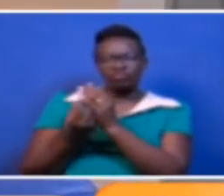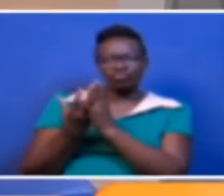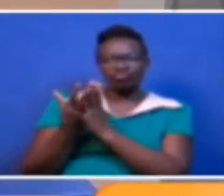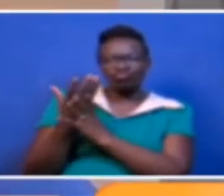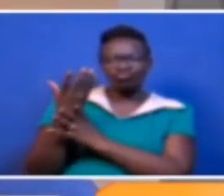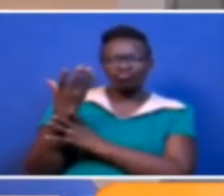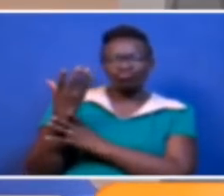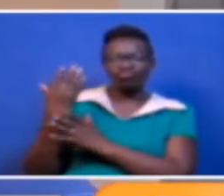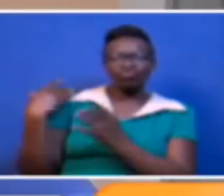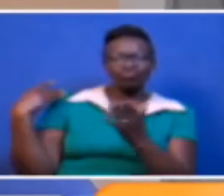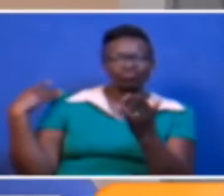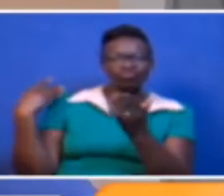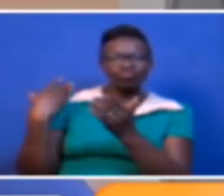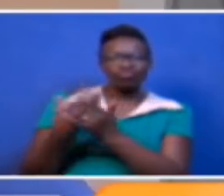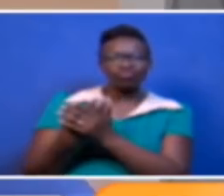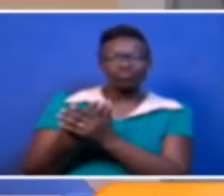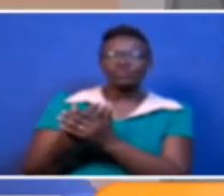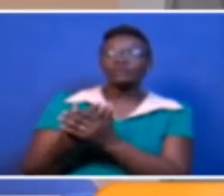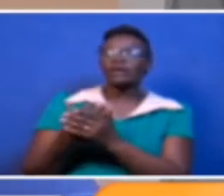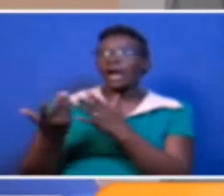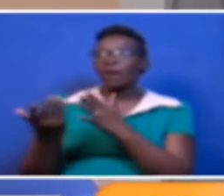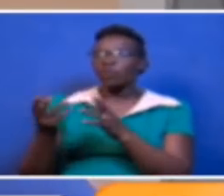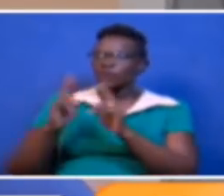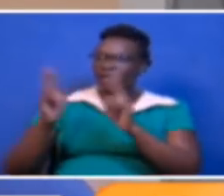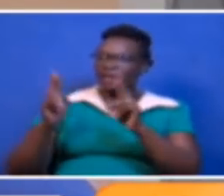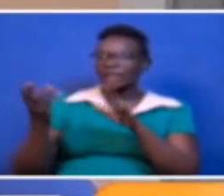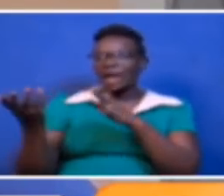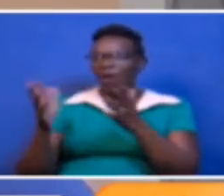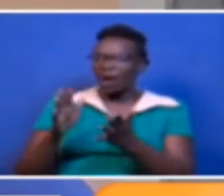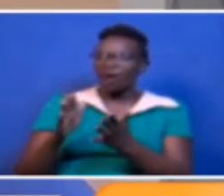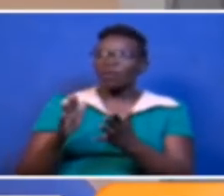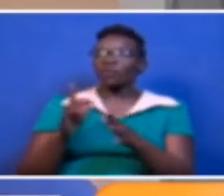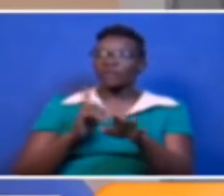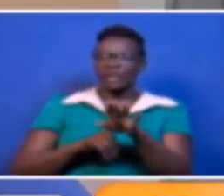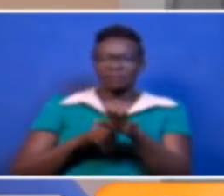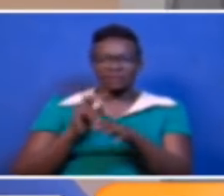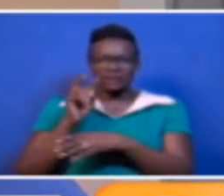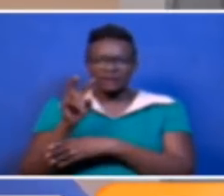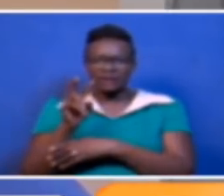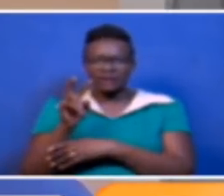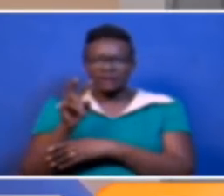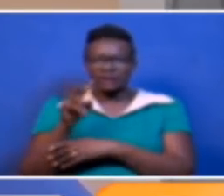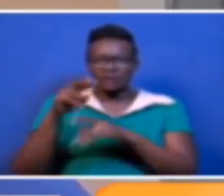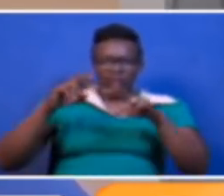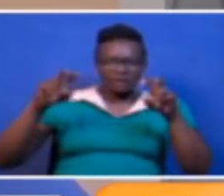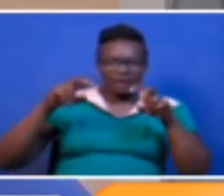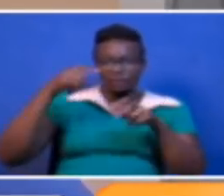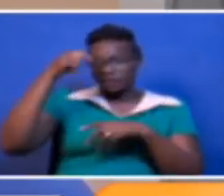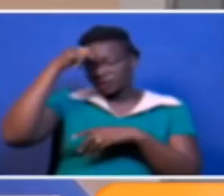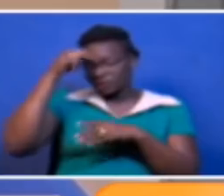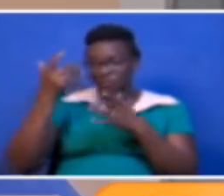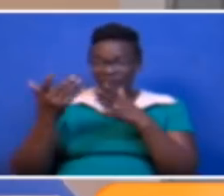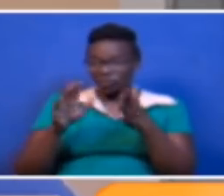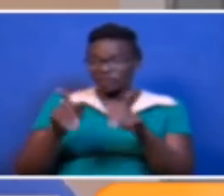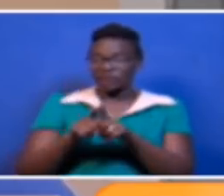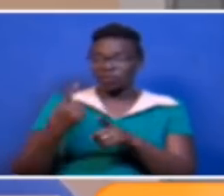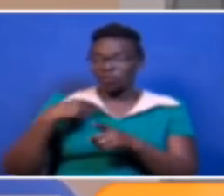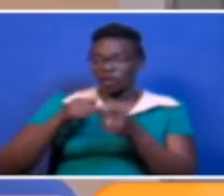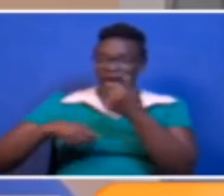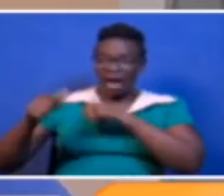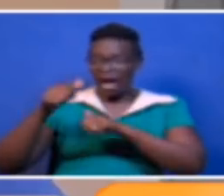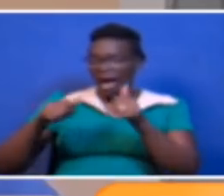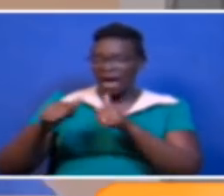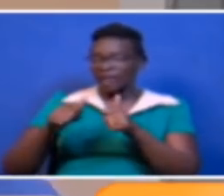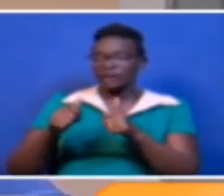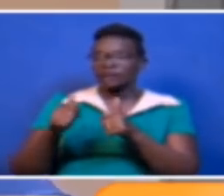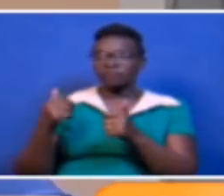of being ready, being prepared for an attack, intelligence, and also, just our response